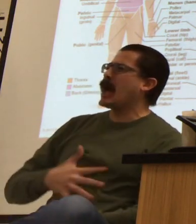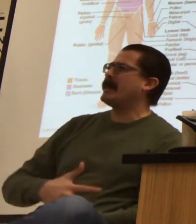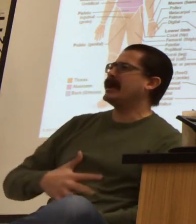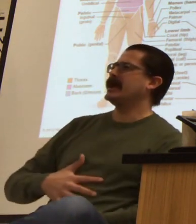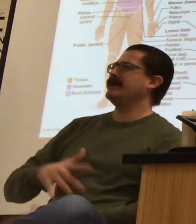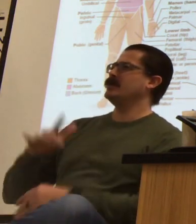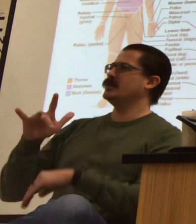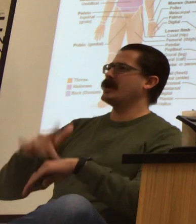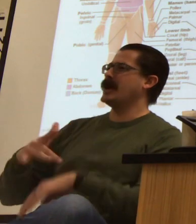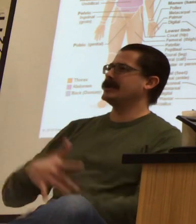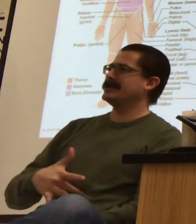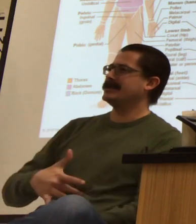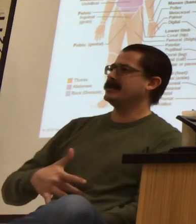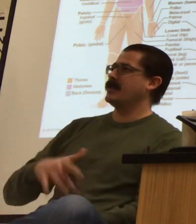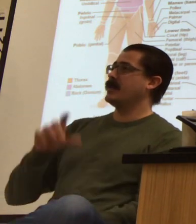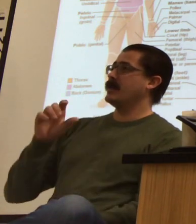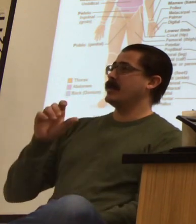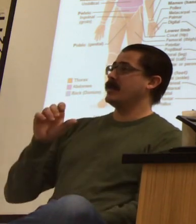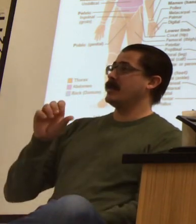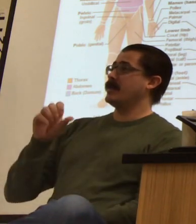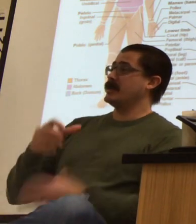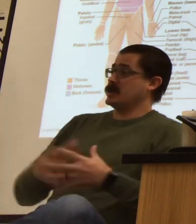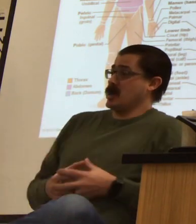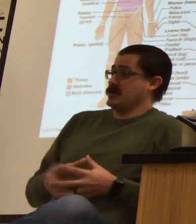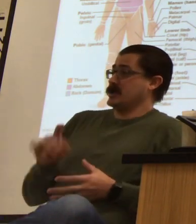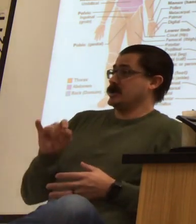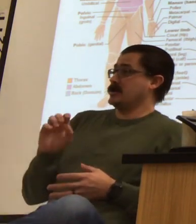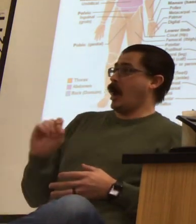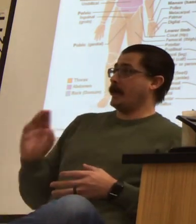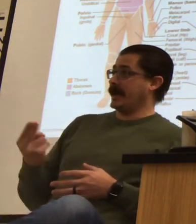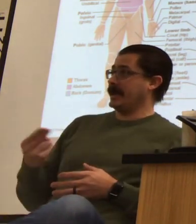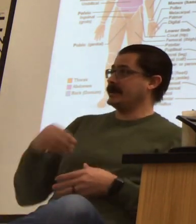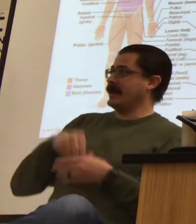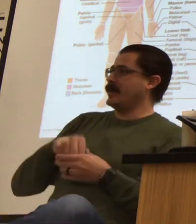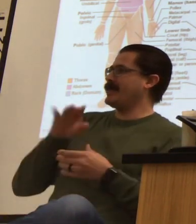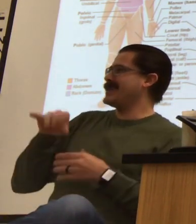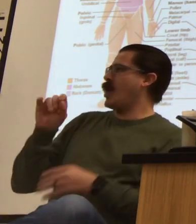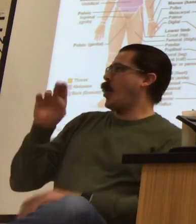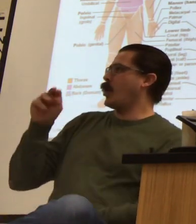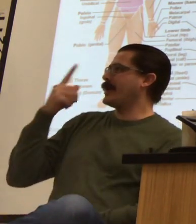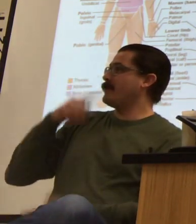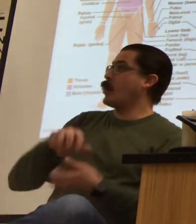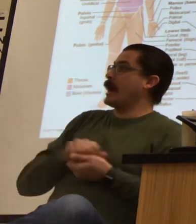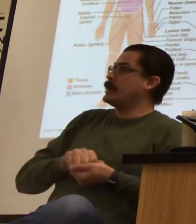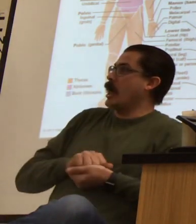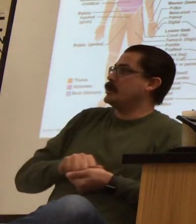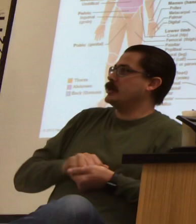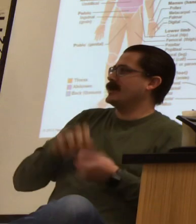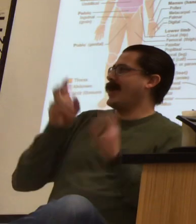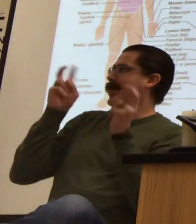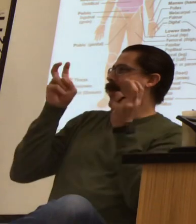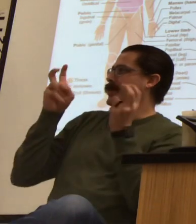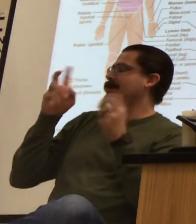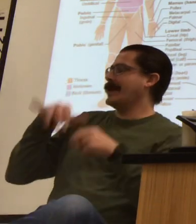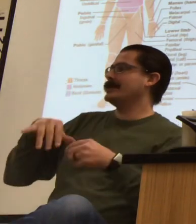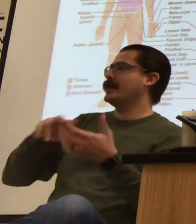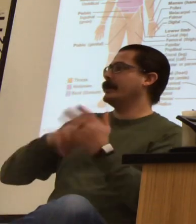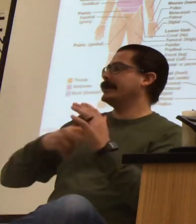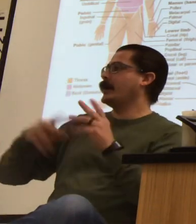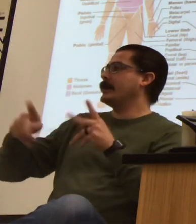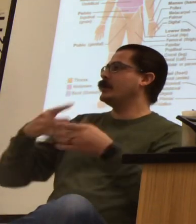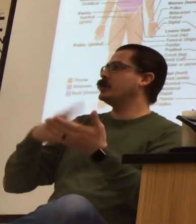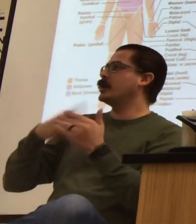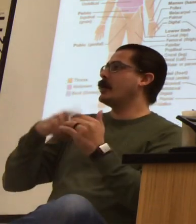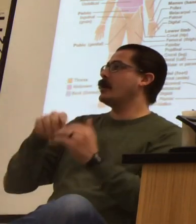region. The stomach is in there, but the stomach is an organ for digestion in anatomy. That's why I put the quotes around it. That's basically what people are talking about.